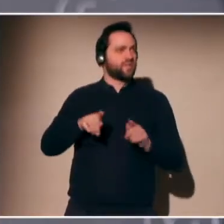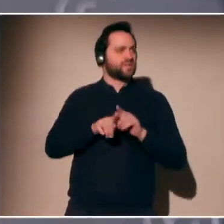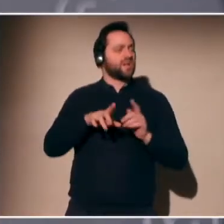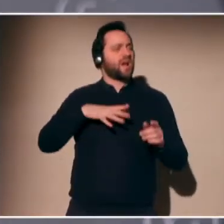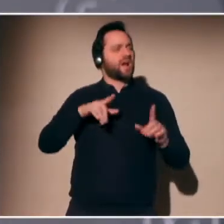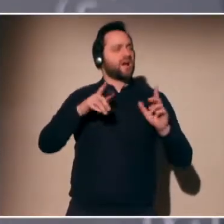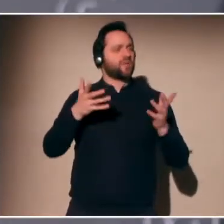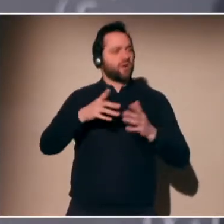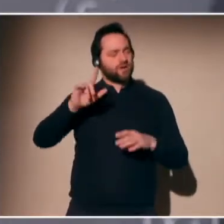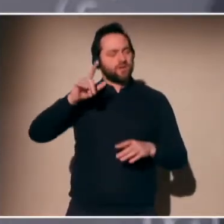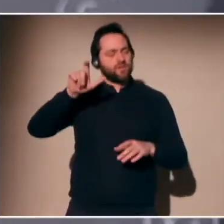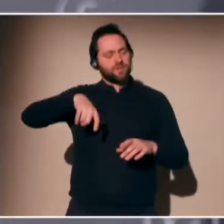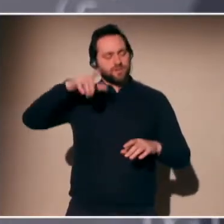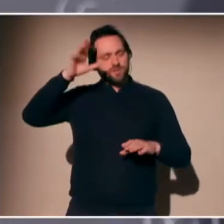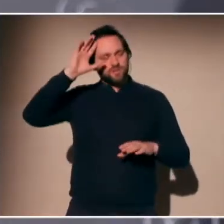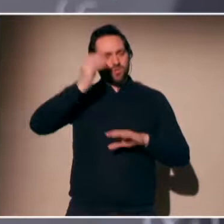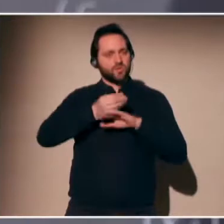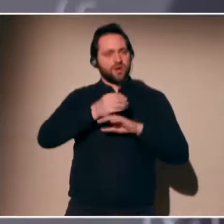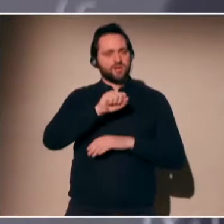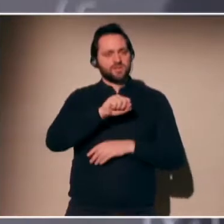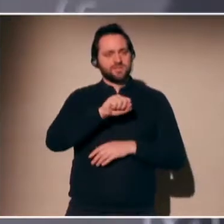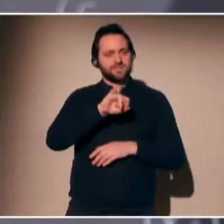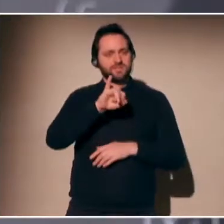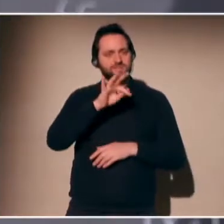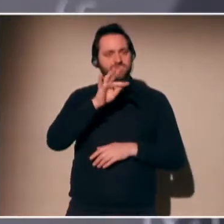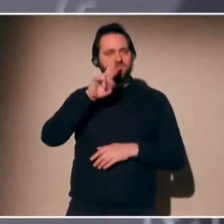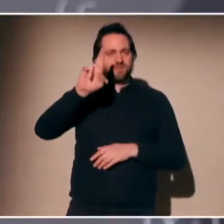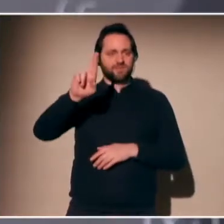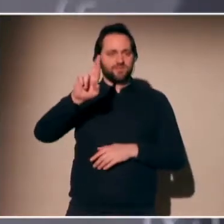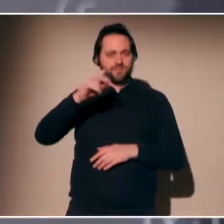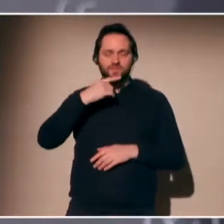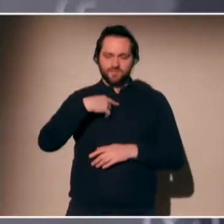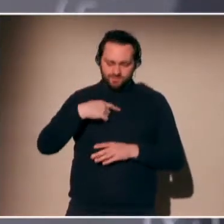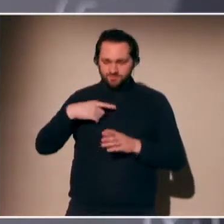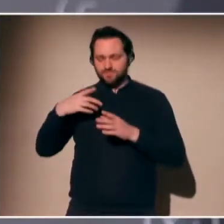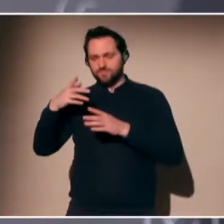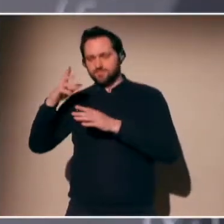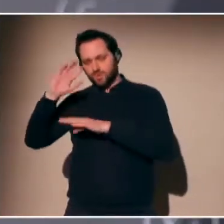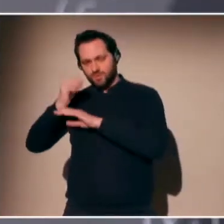other reason is the CIF PhDs, which allows us to have